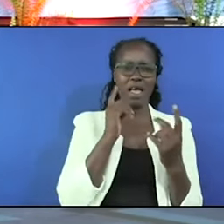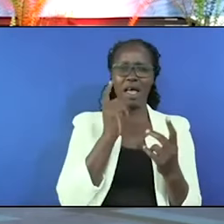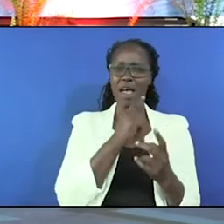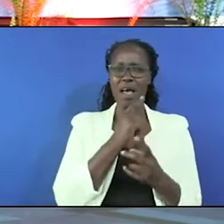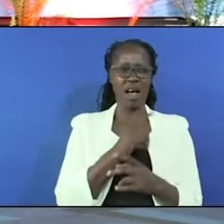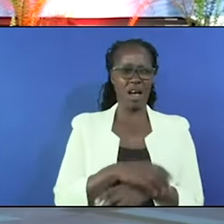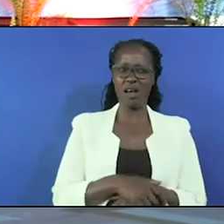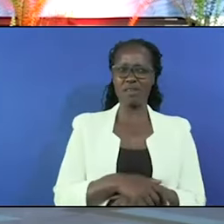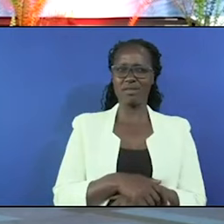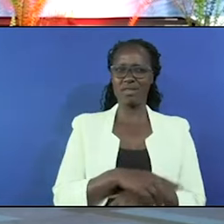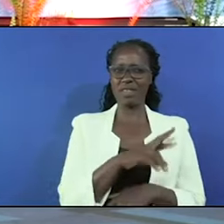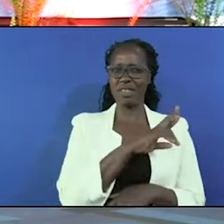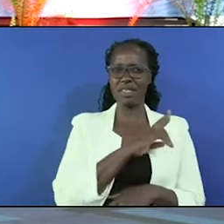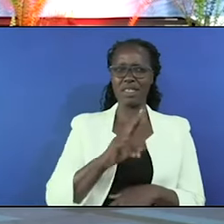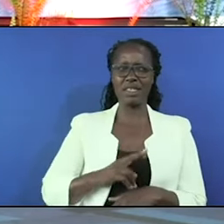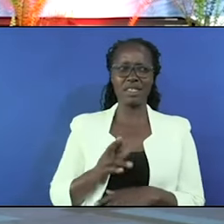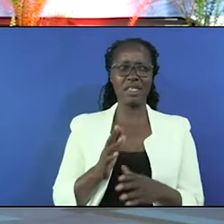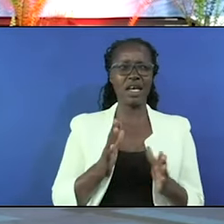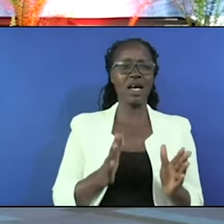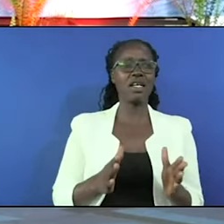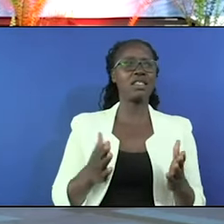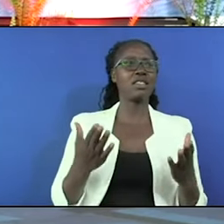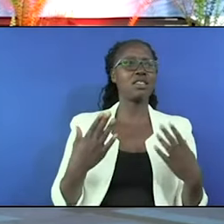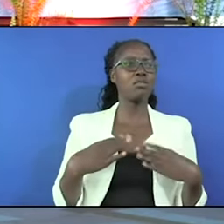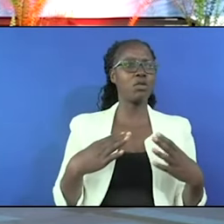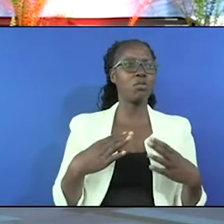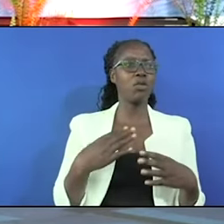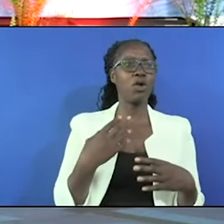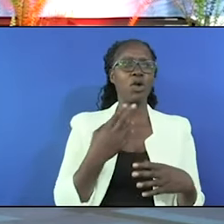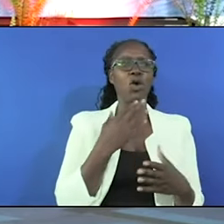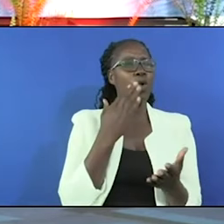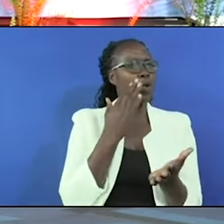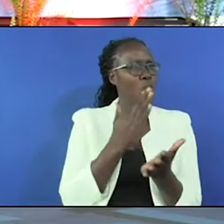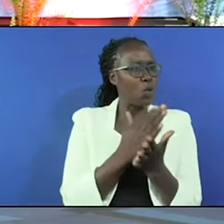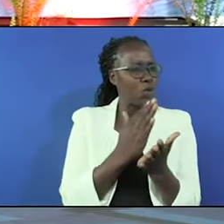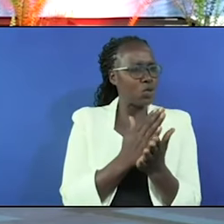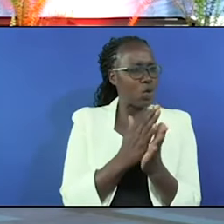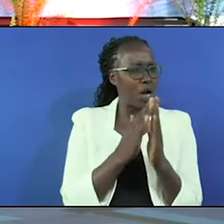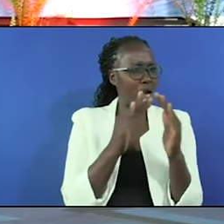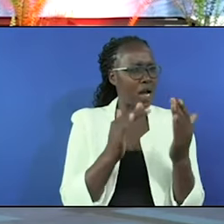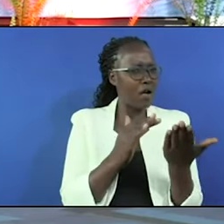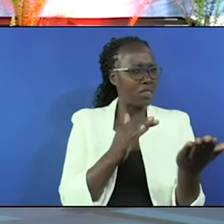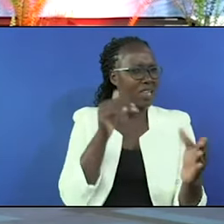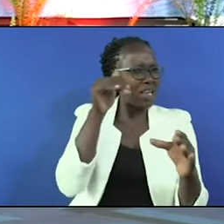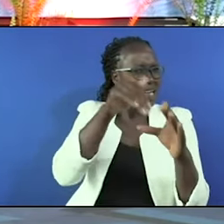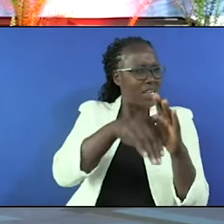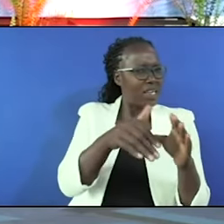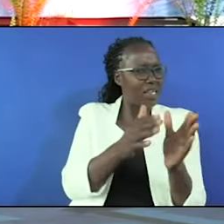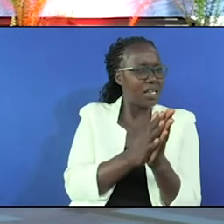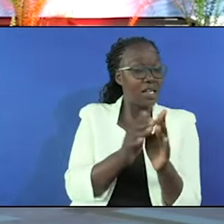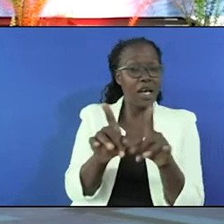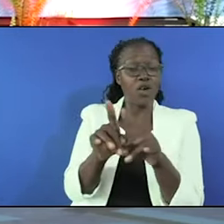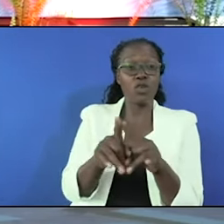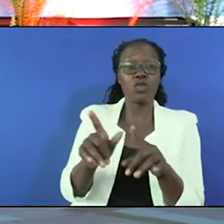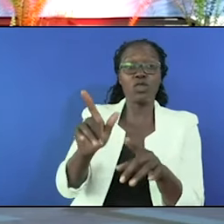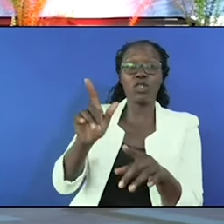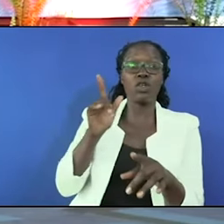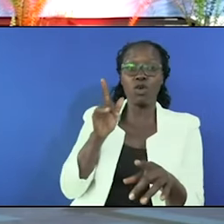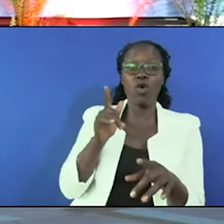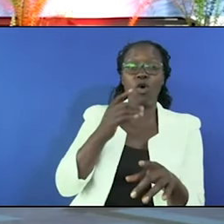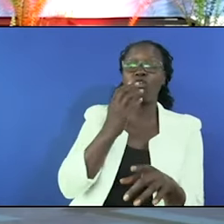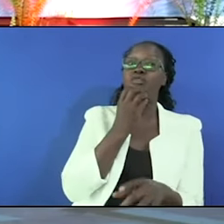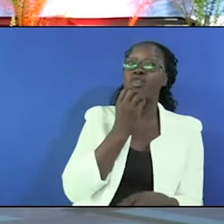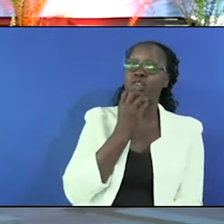were from the religious people who were in that house. You know, according to the laws of